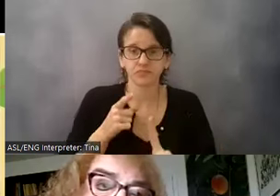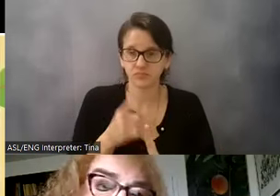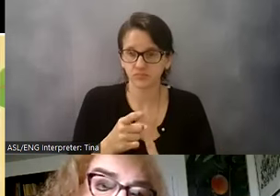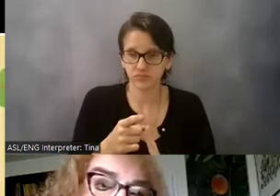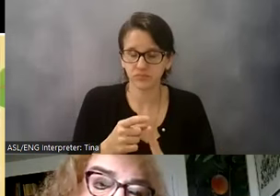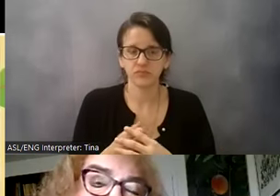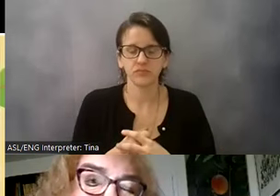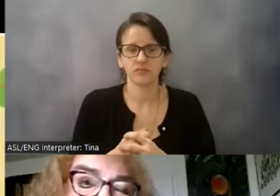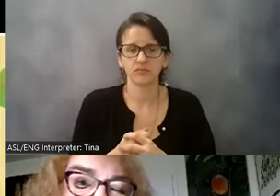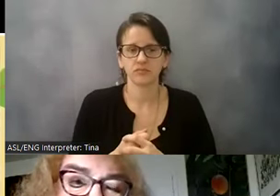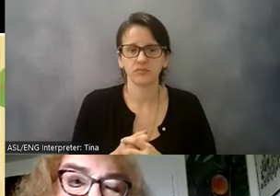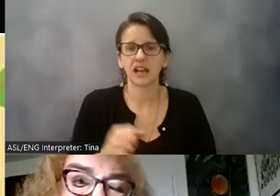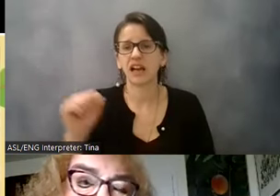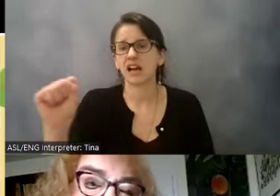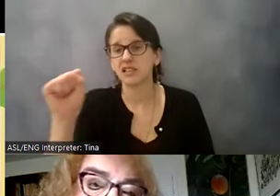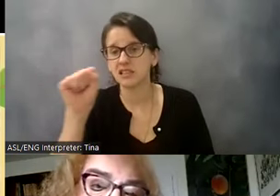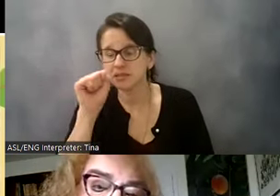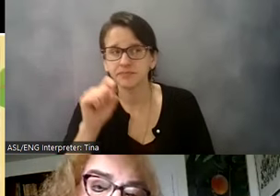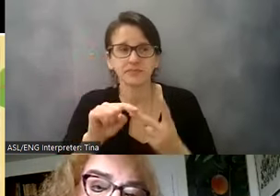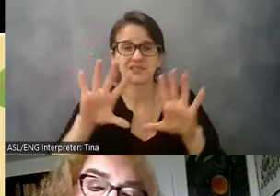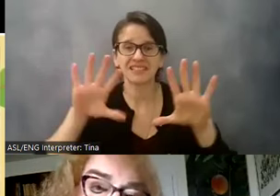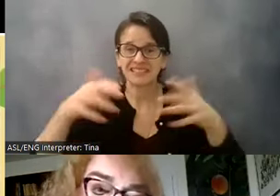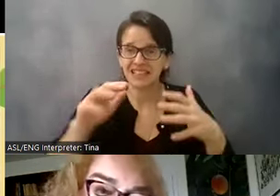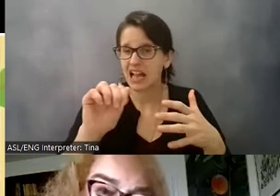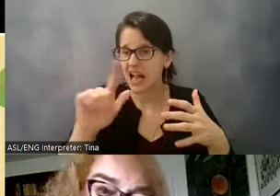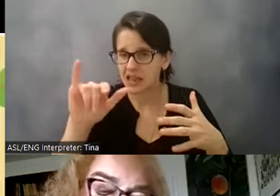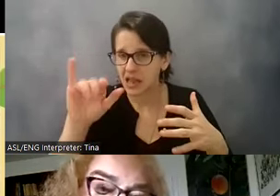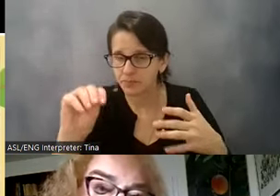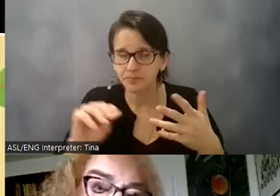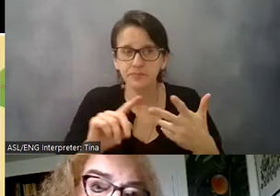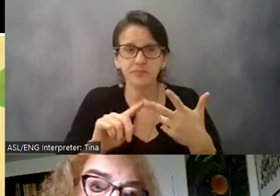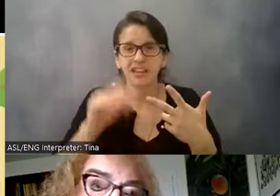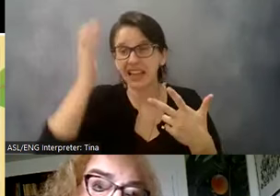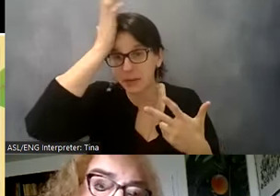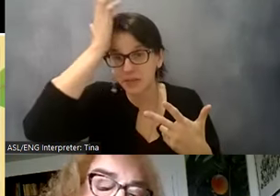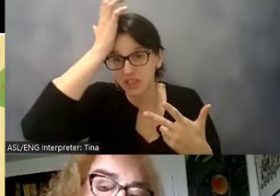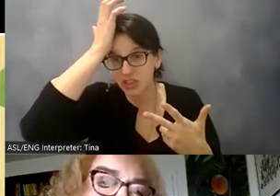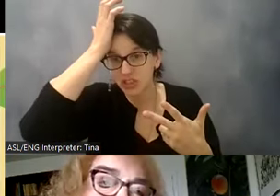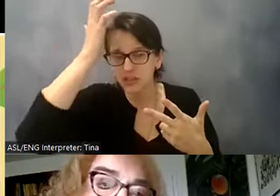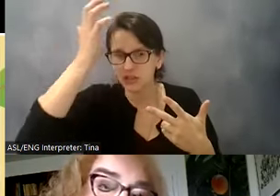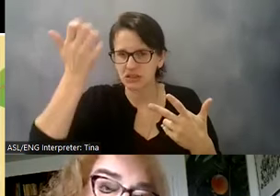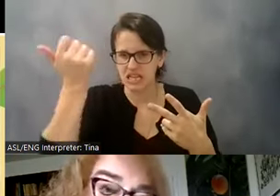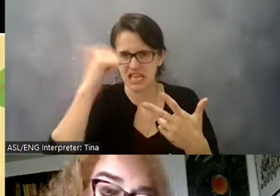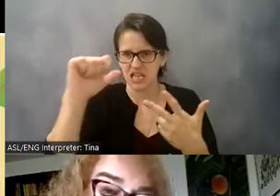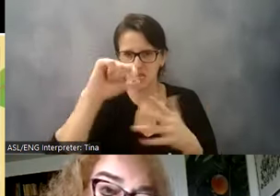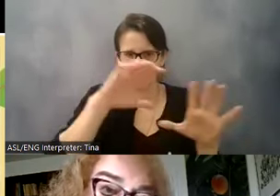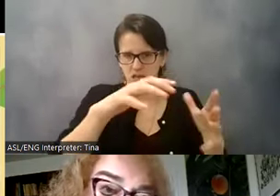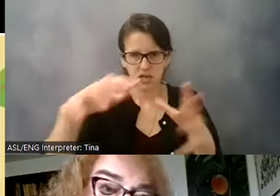whether it's a carrot or an allium or any of the or the or a cabbage, you don't really